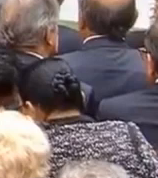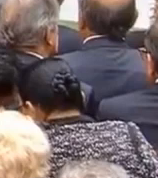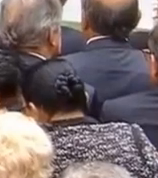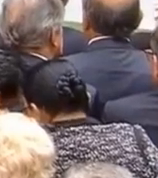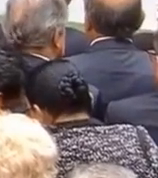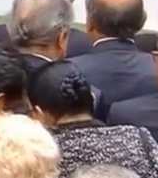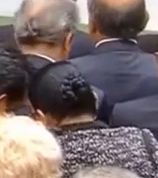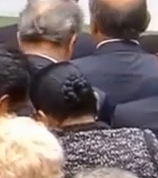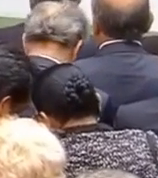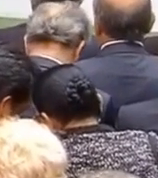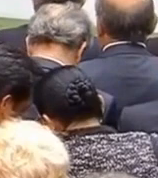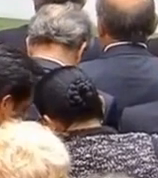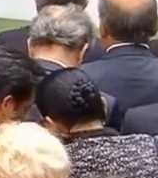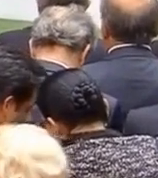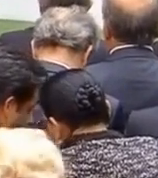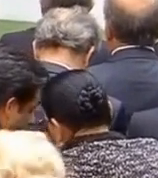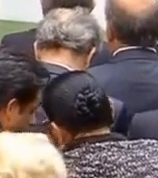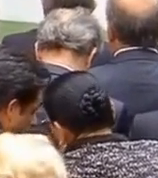regional